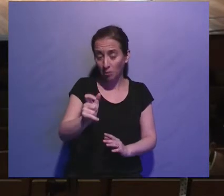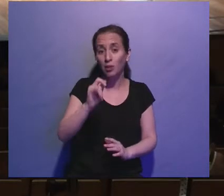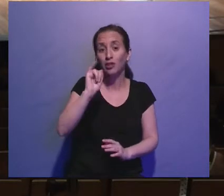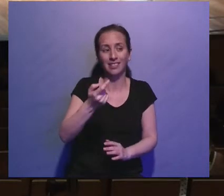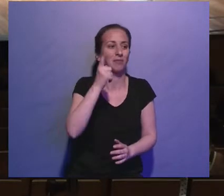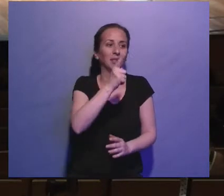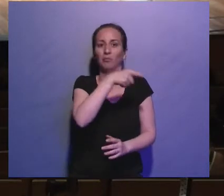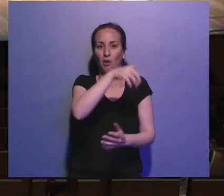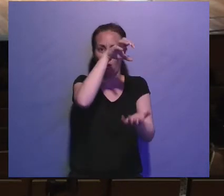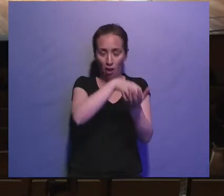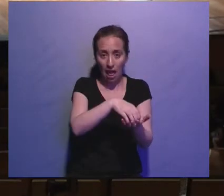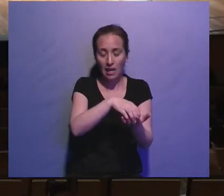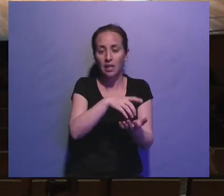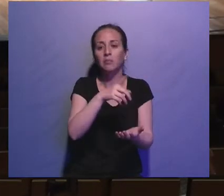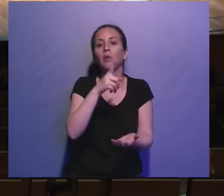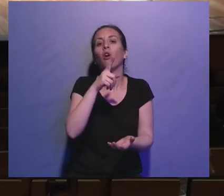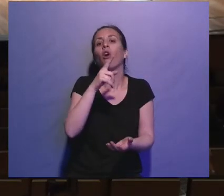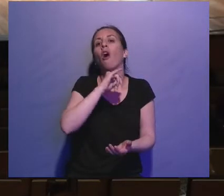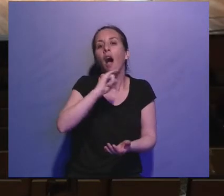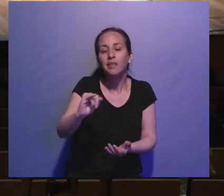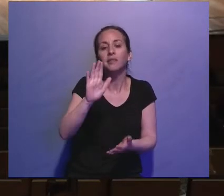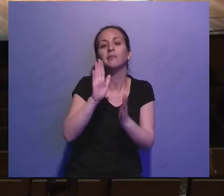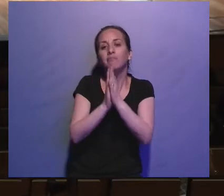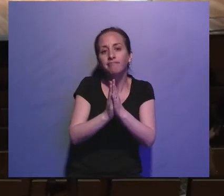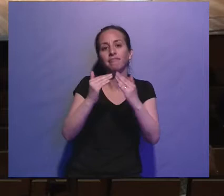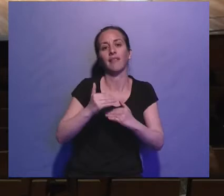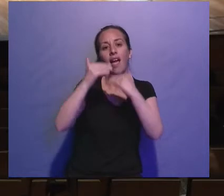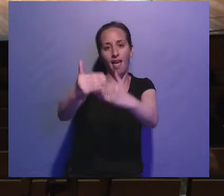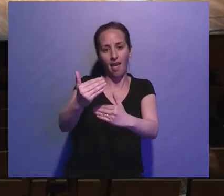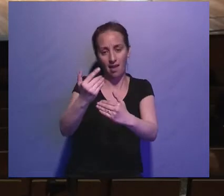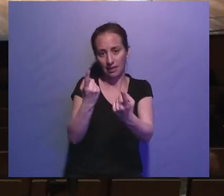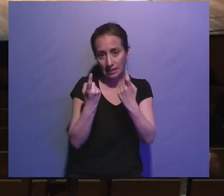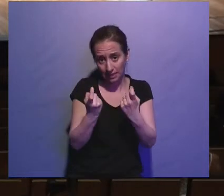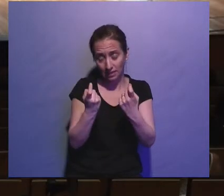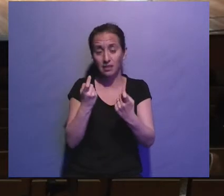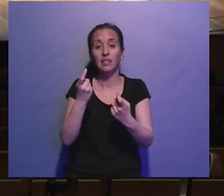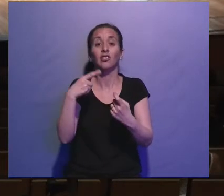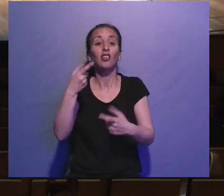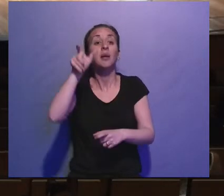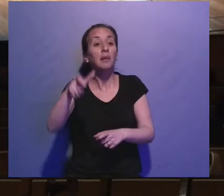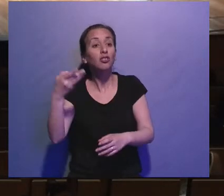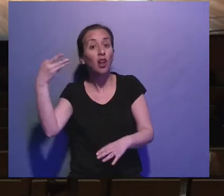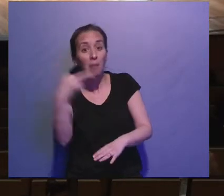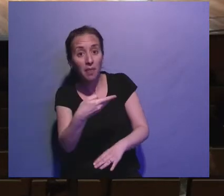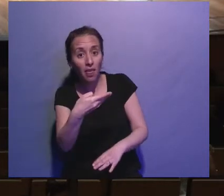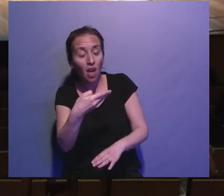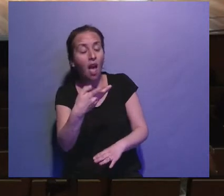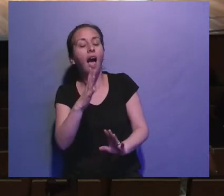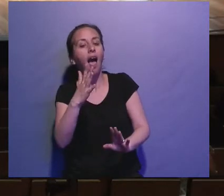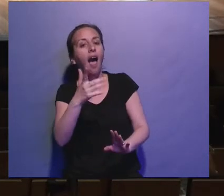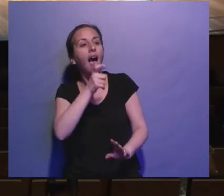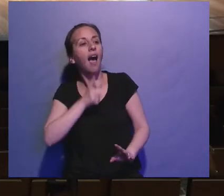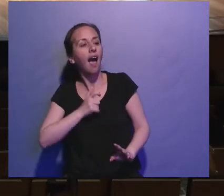explaining that this is a collaboration relation. So the